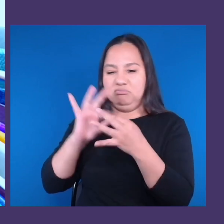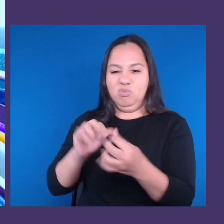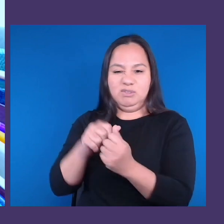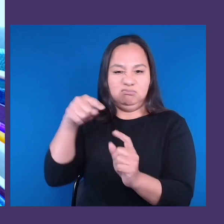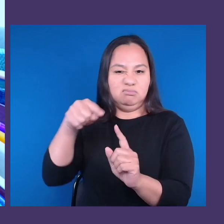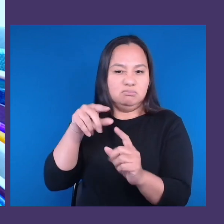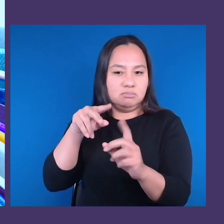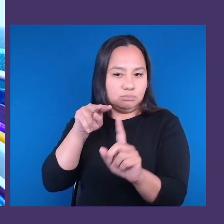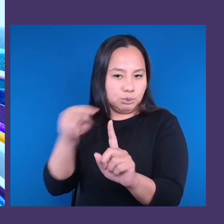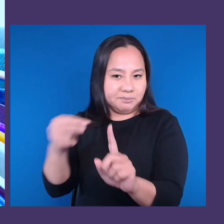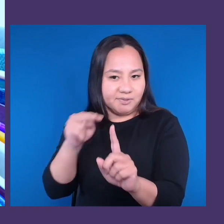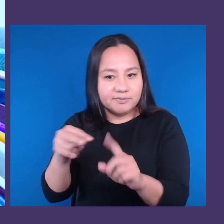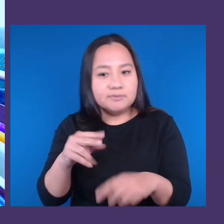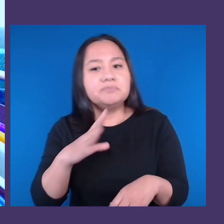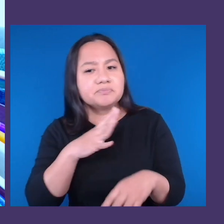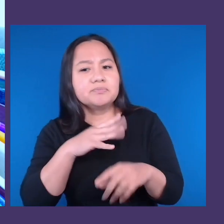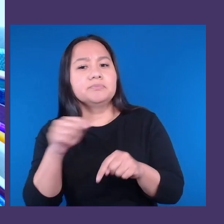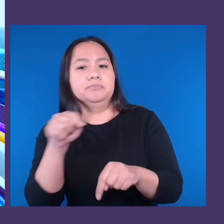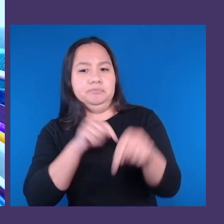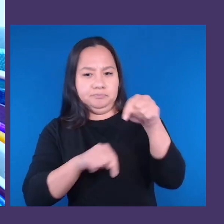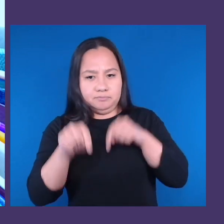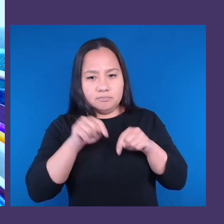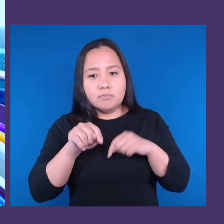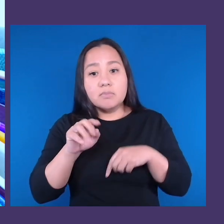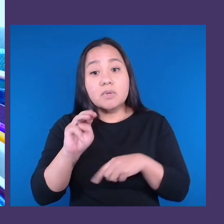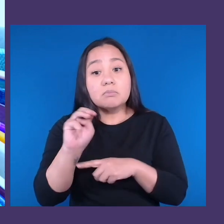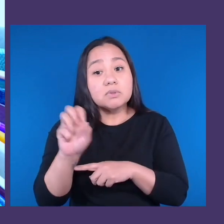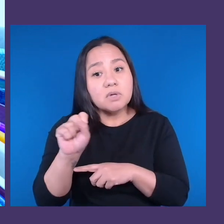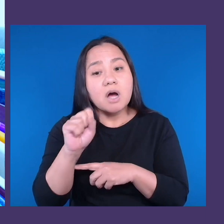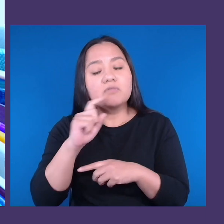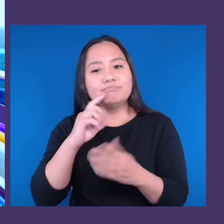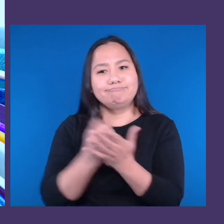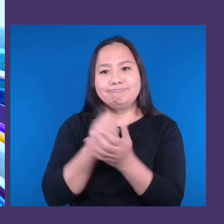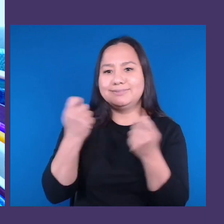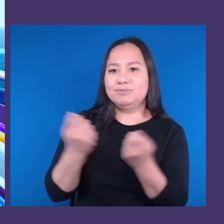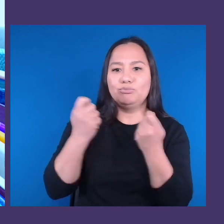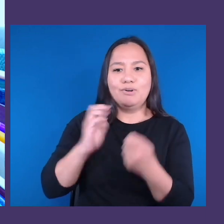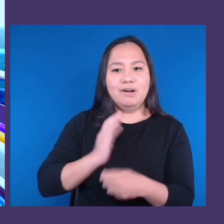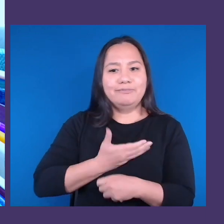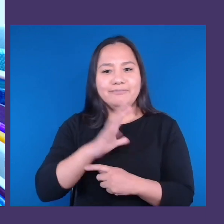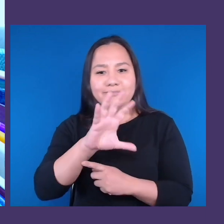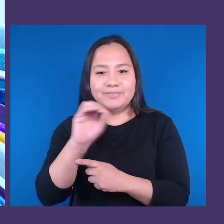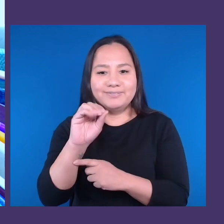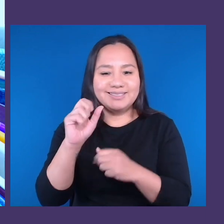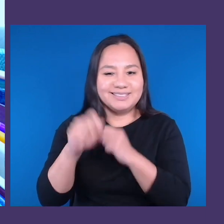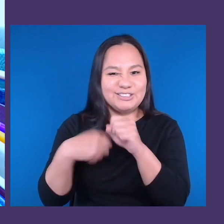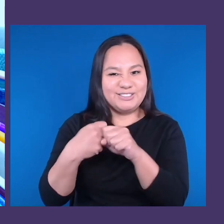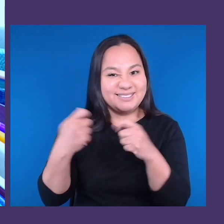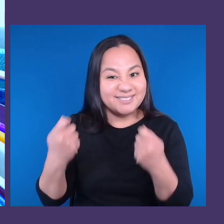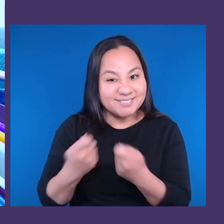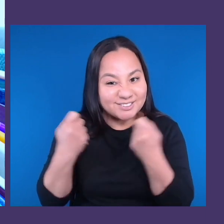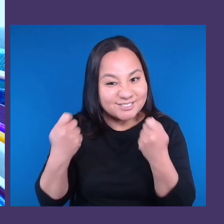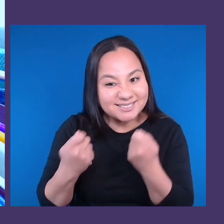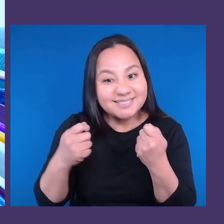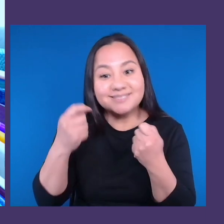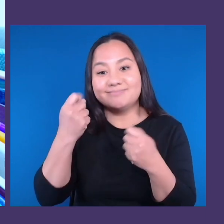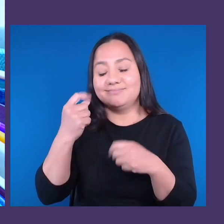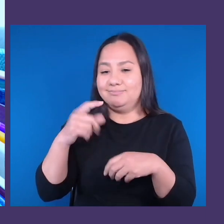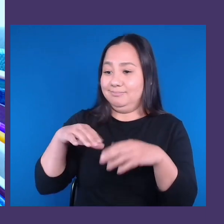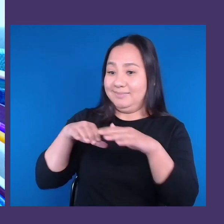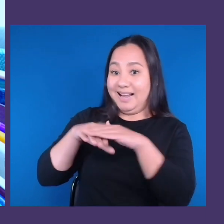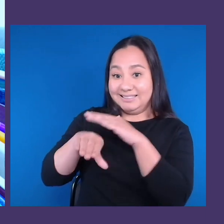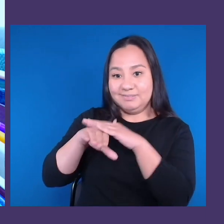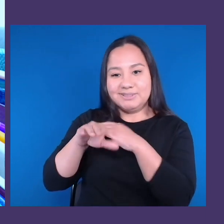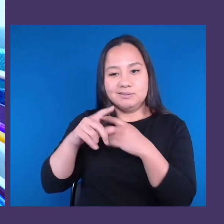know that Microsoft is celebrating our 50th anniversary. Accessibility has been around for 30 of those years, and you started